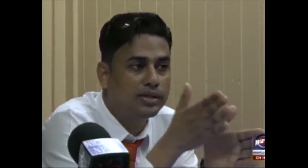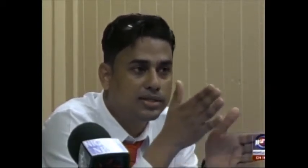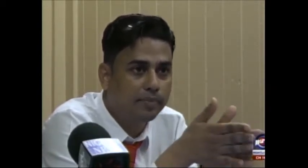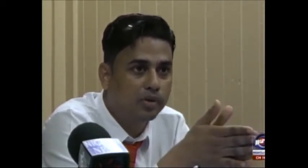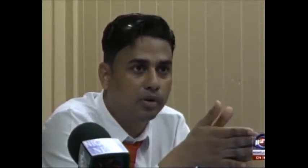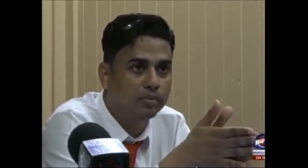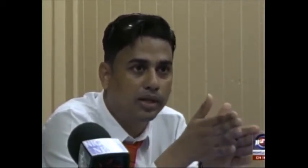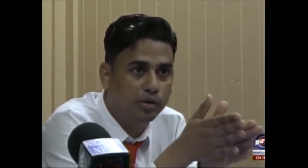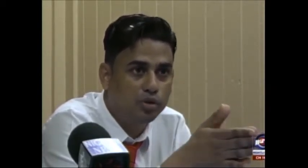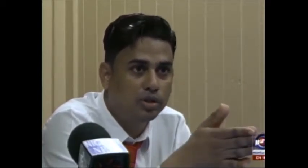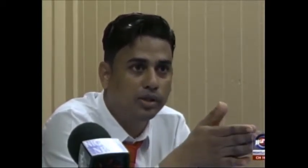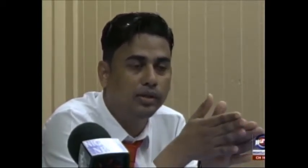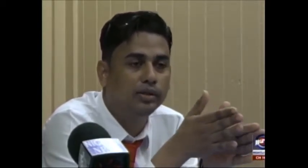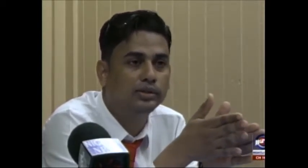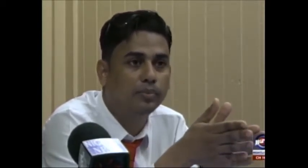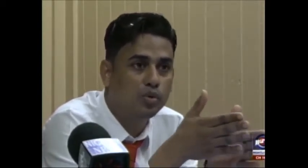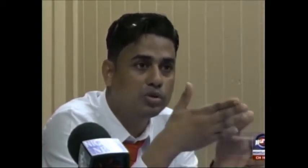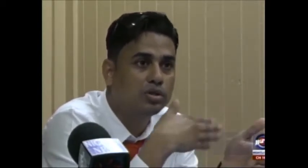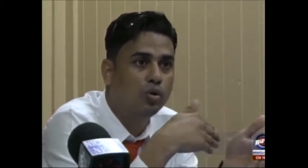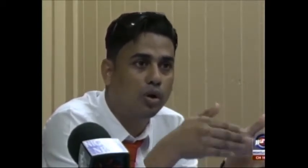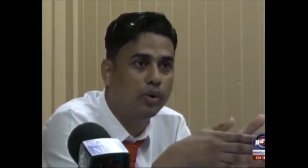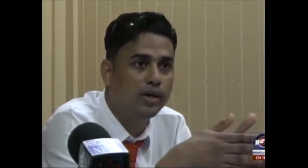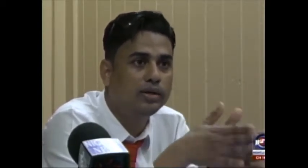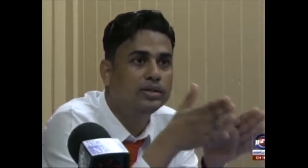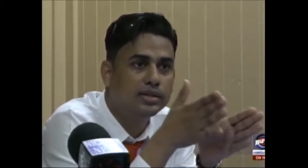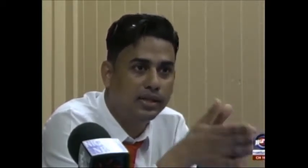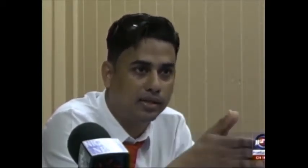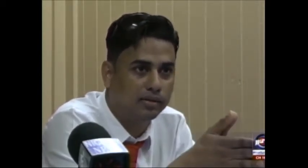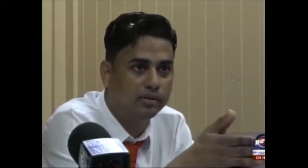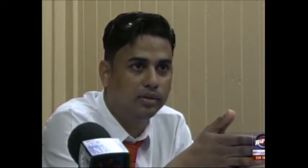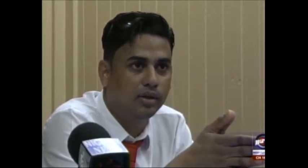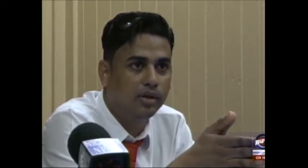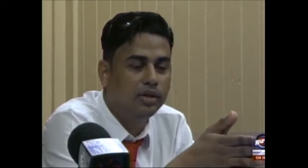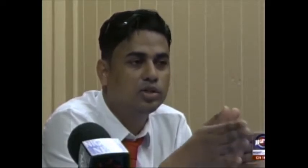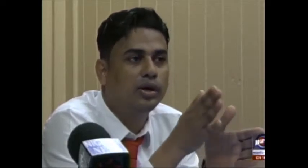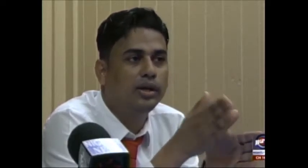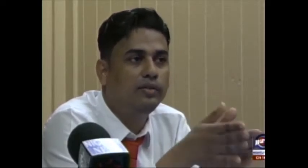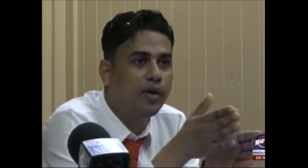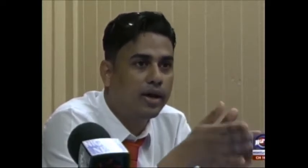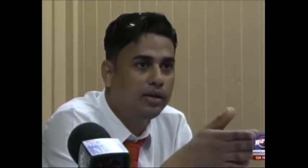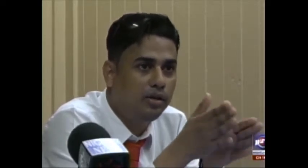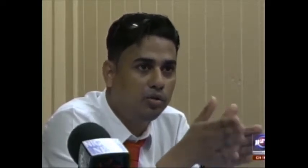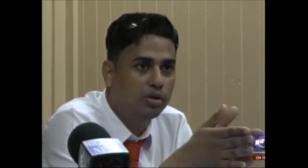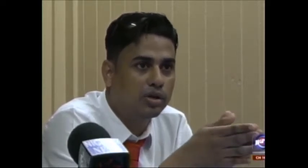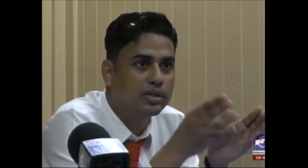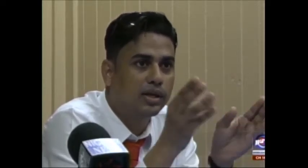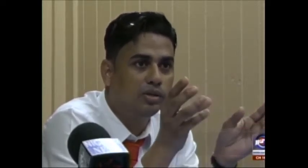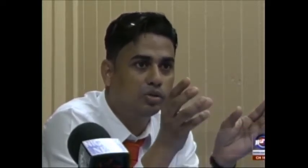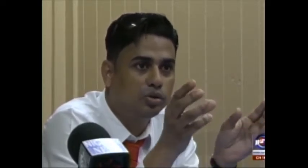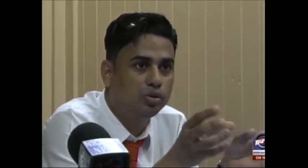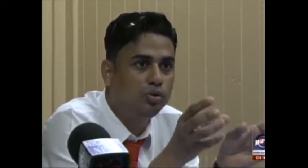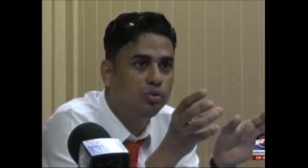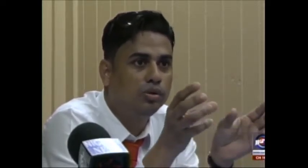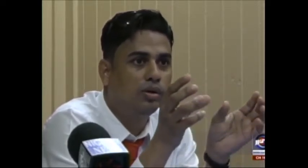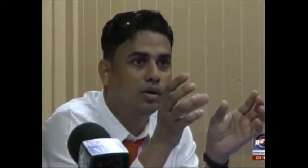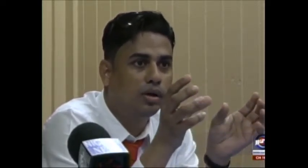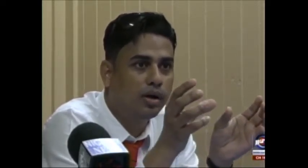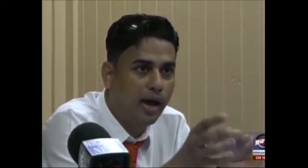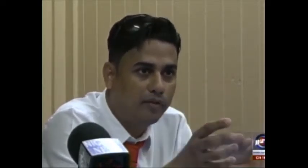but the septum that usually supposed to go away stayed. So it divided the uterus into